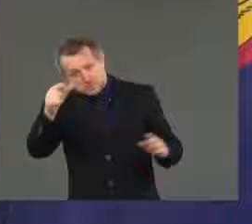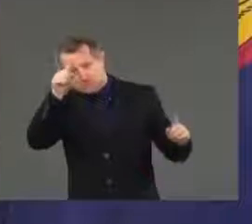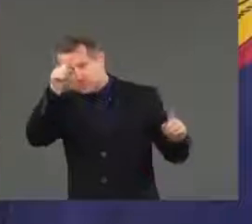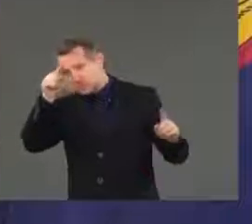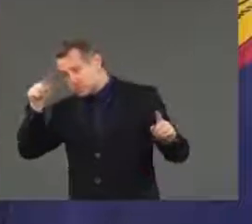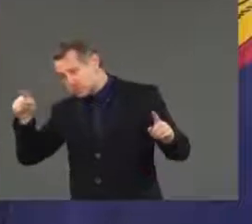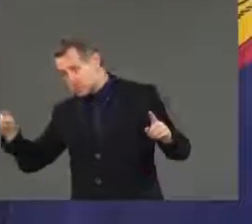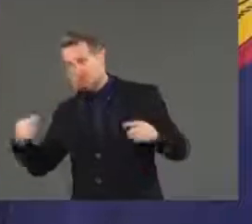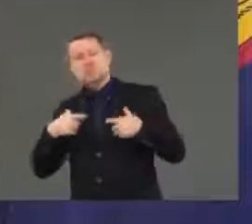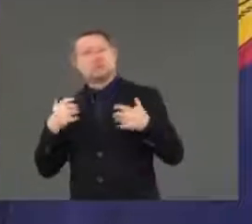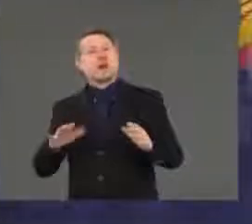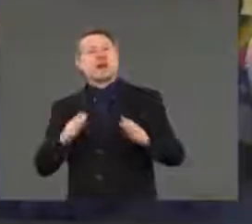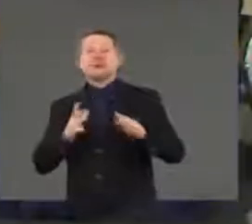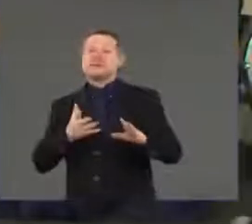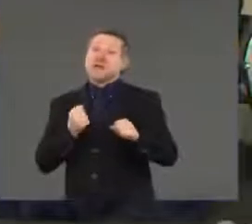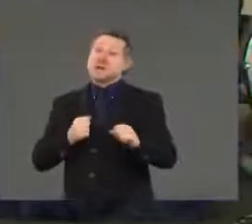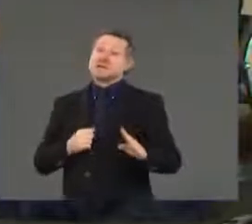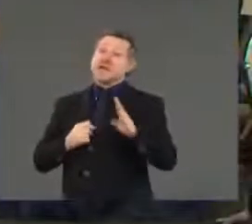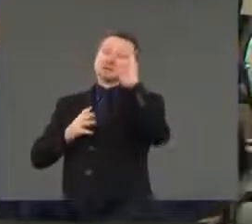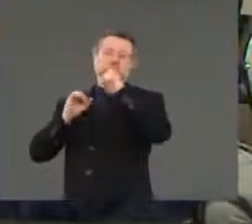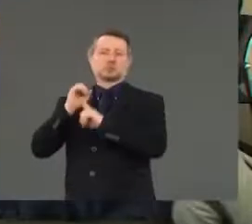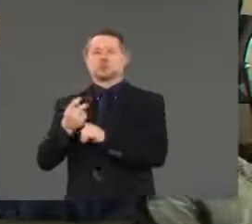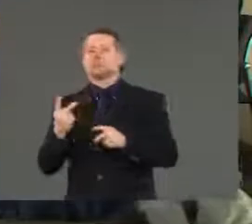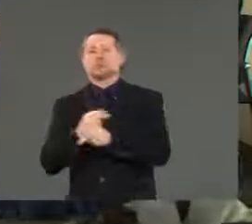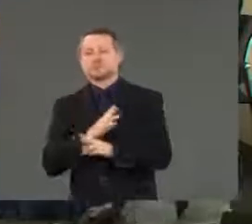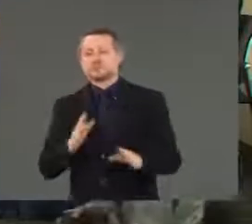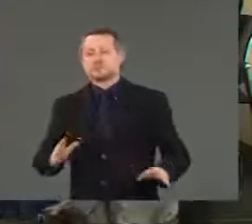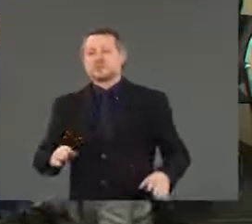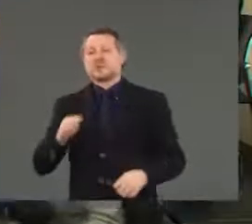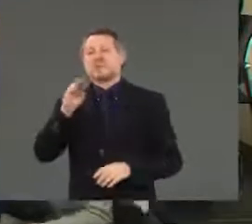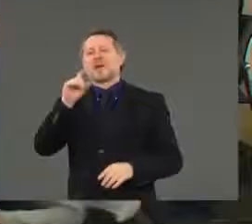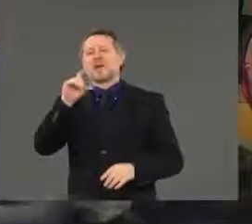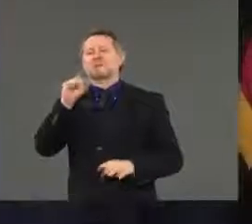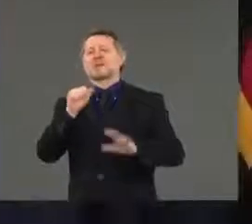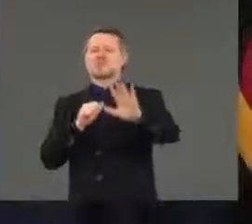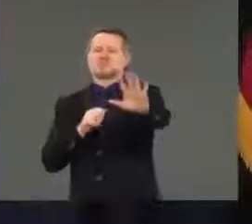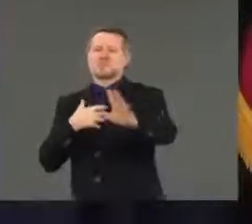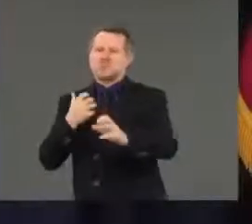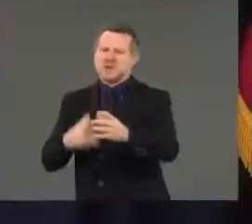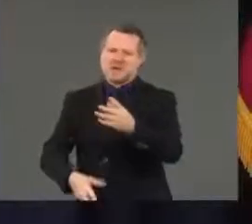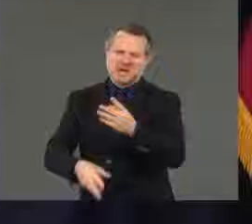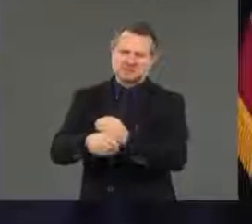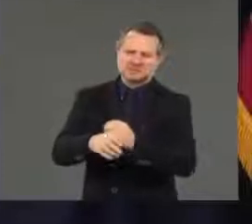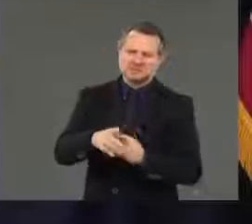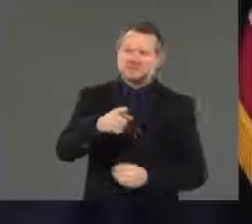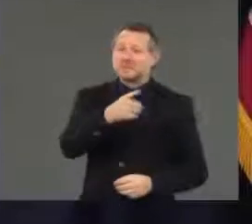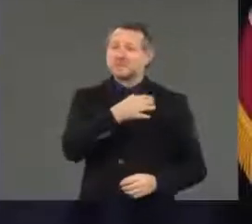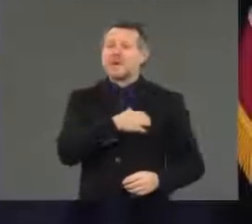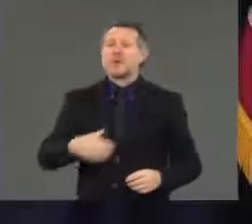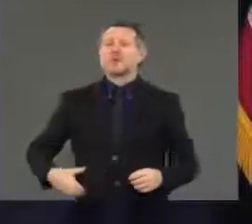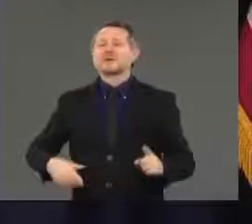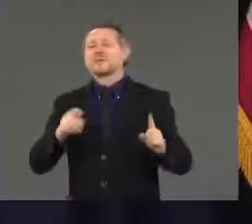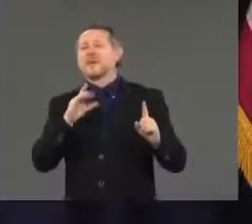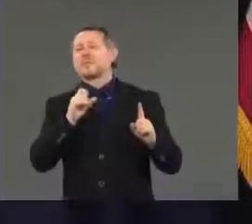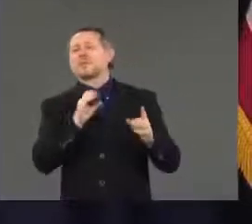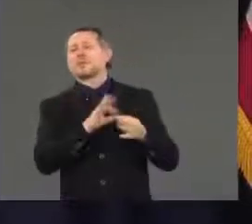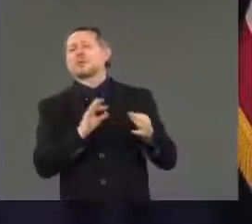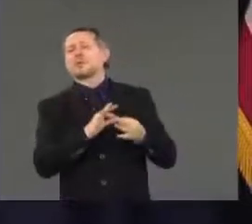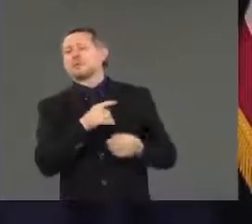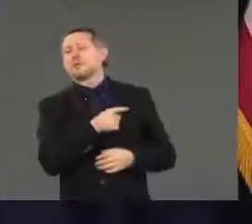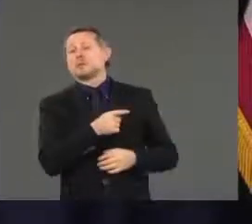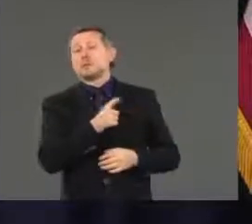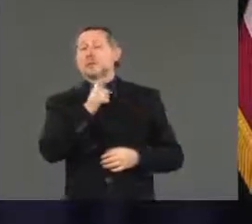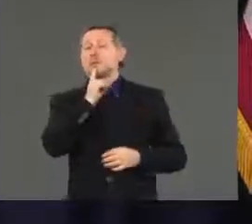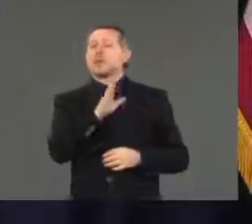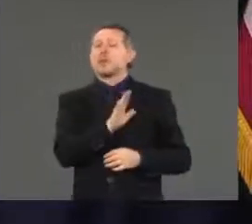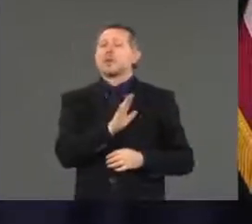the worst case scenario. And if I could just add, I don't believe that that's what Mayor de Blasio said. I believe what Mayor de Blasio said is it looks like we're on track for